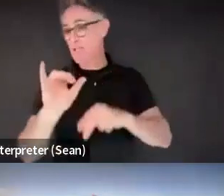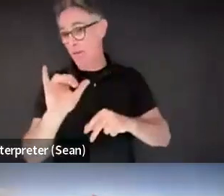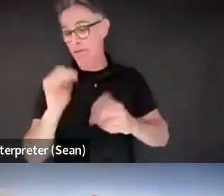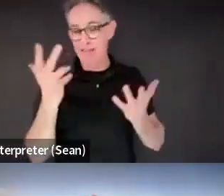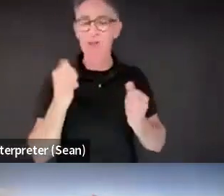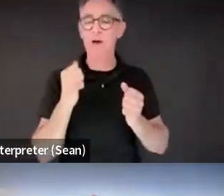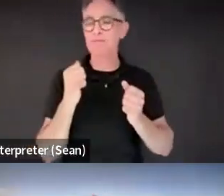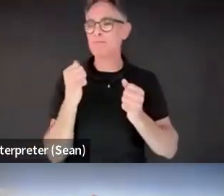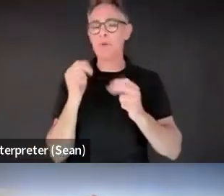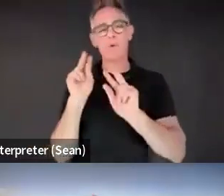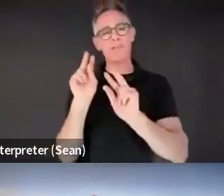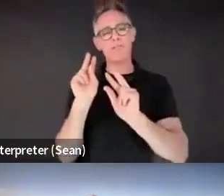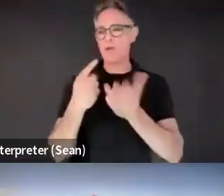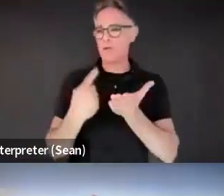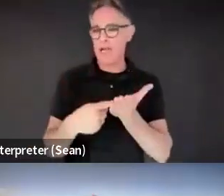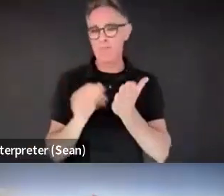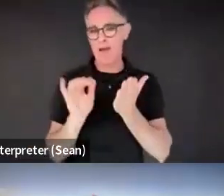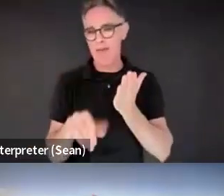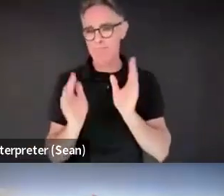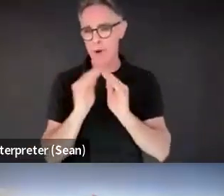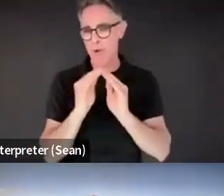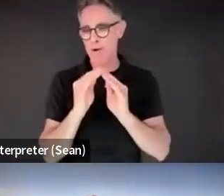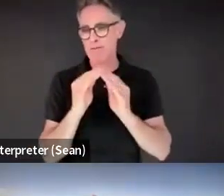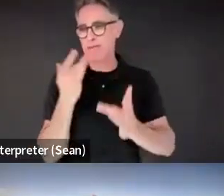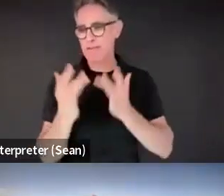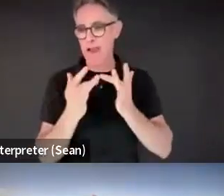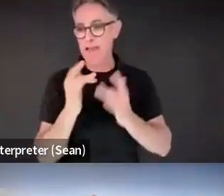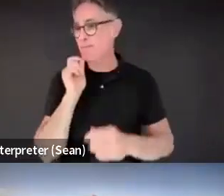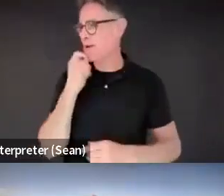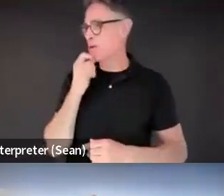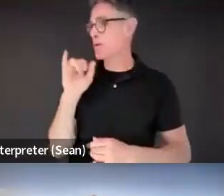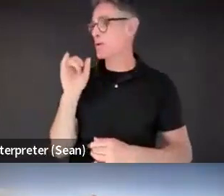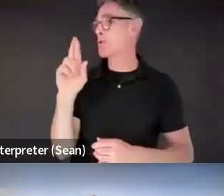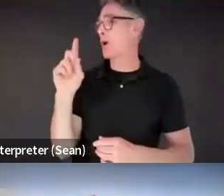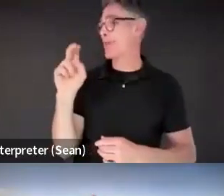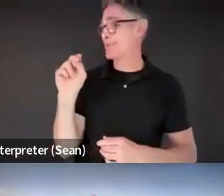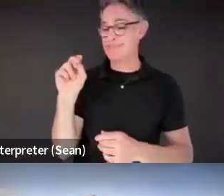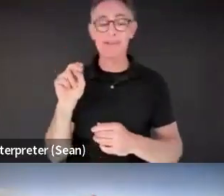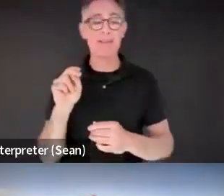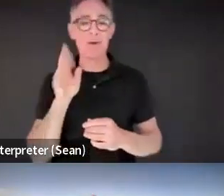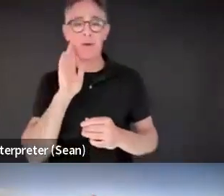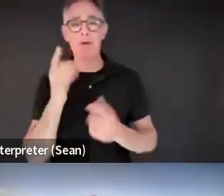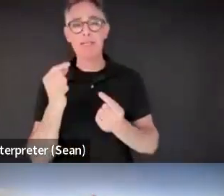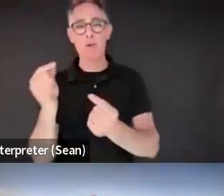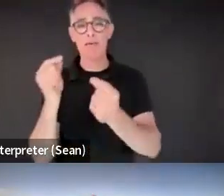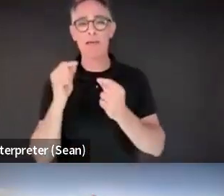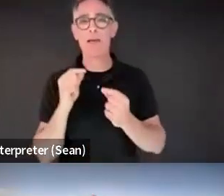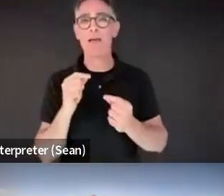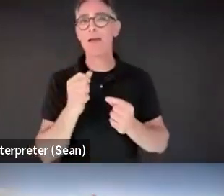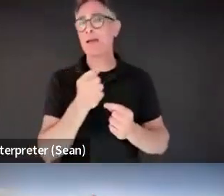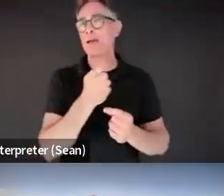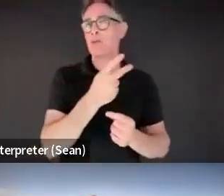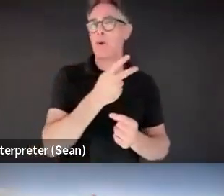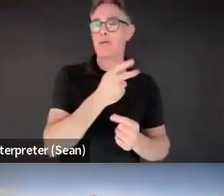We'll look forward to talking more about that. So exciting, very cool, Jordan. We are going to be doing a 11